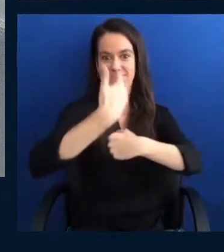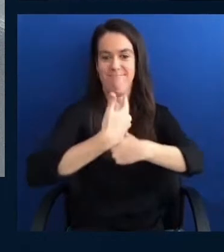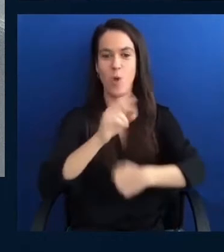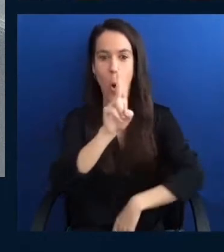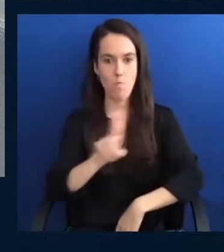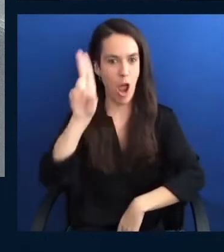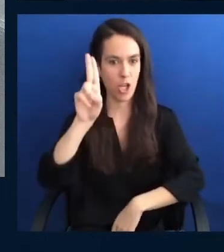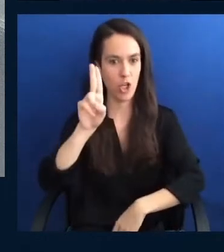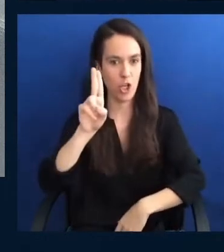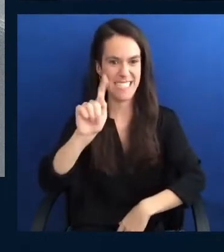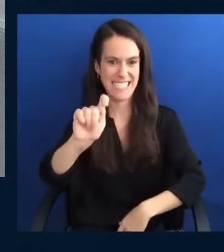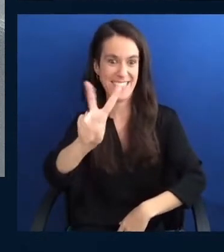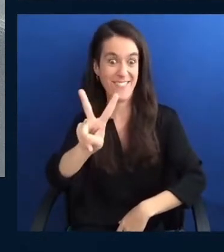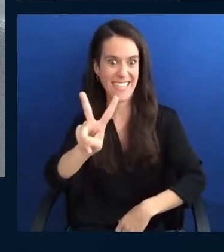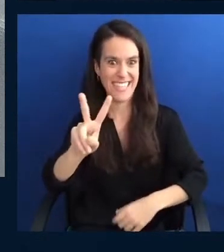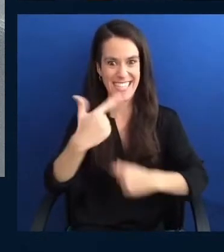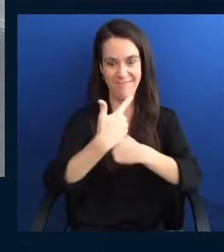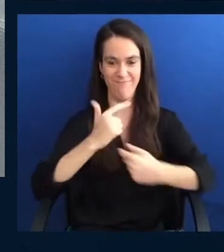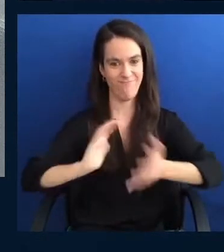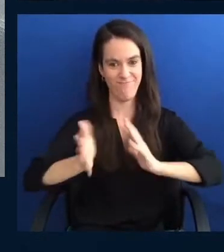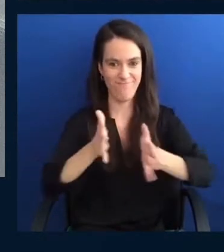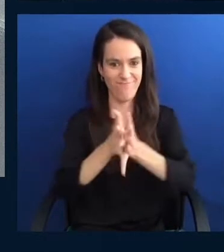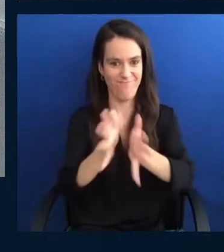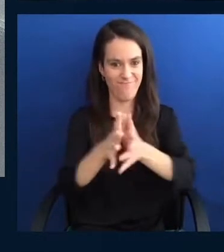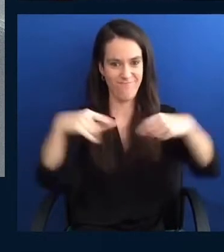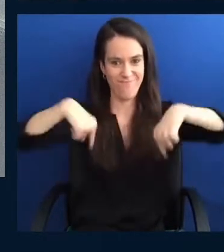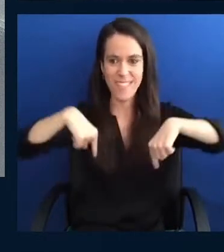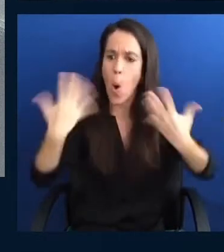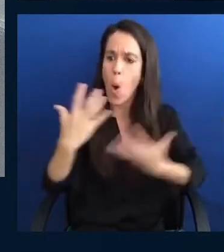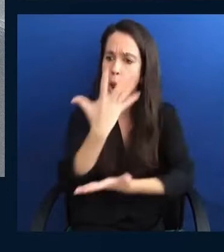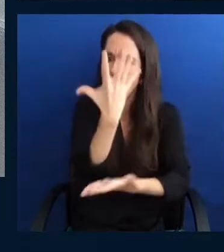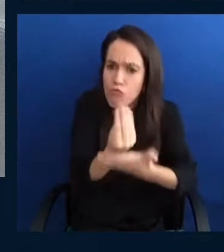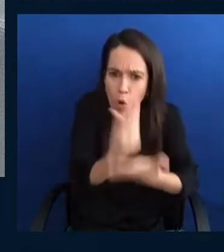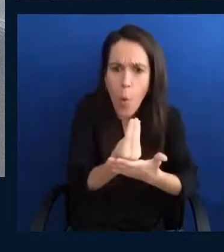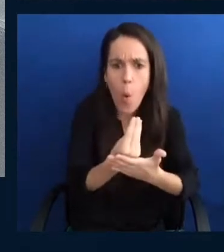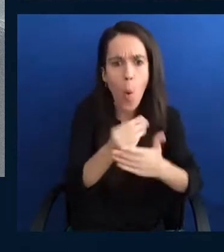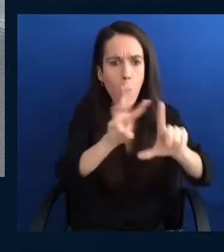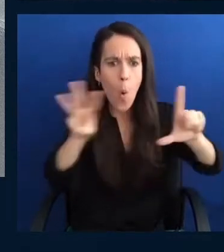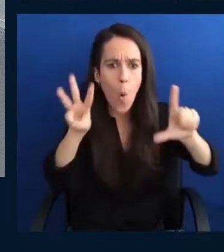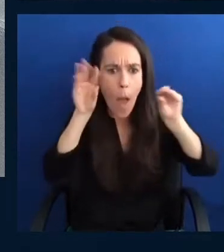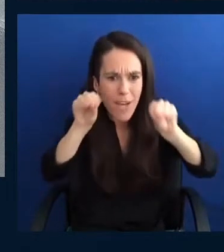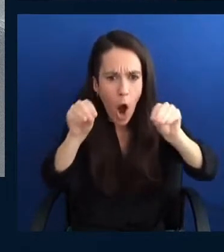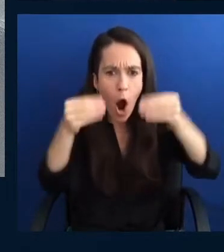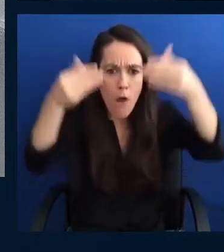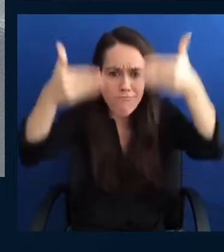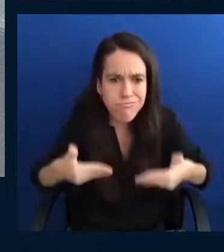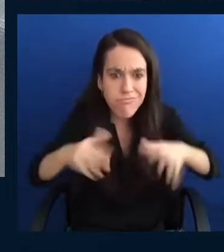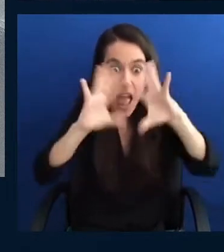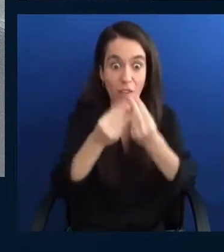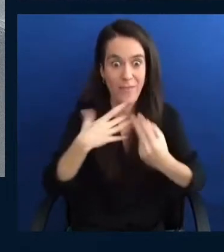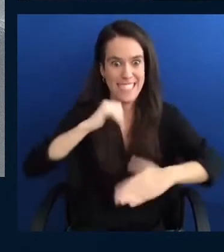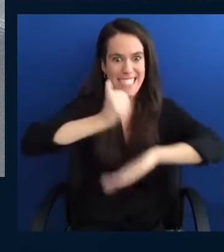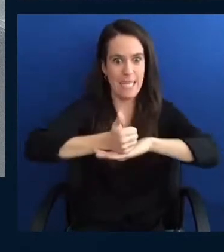all our internal teachings is recorded and all the webinars and stuff. So it's nice that we have a setup where we can do at